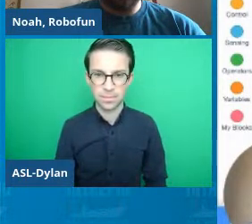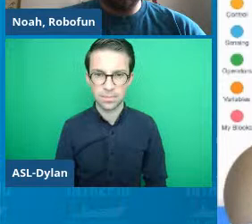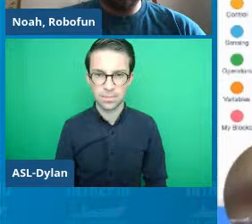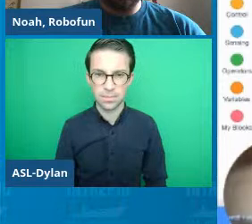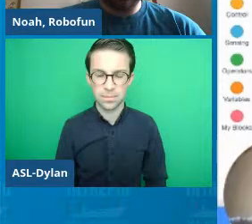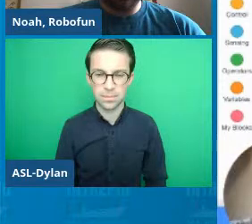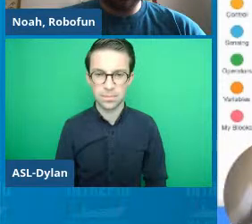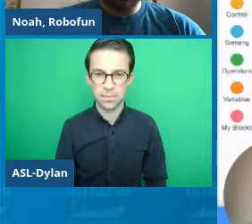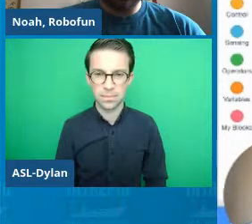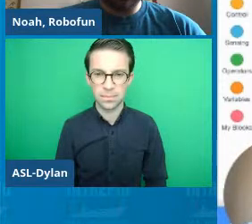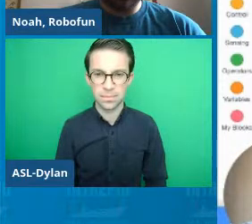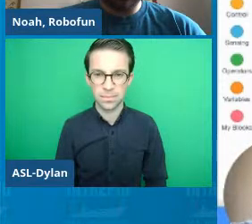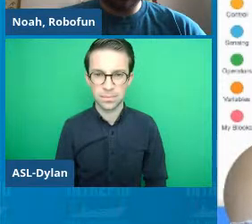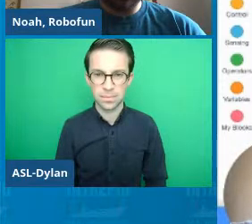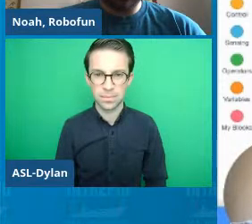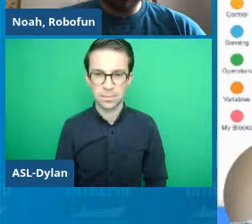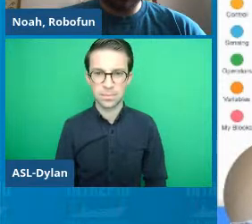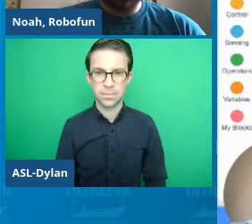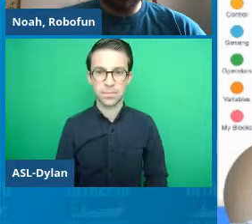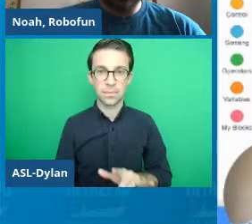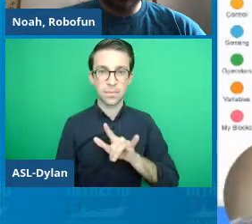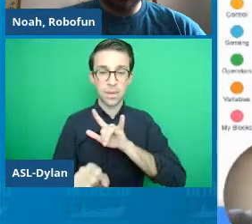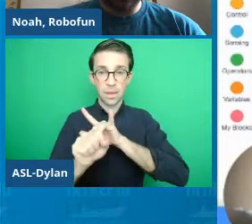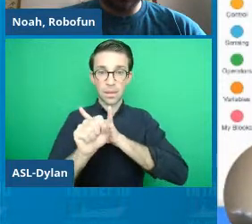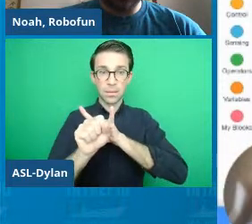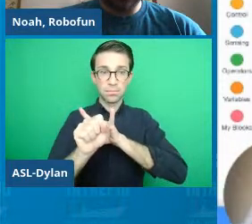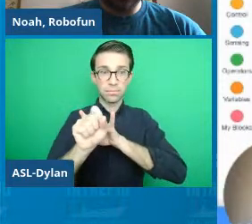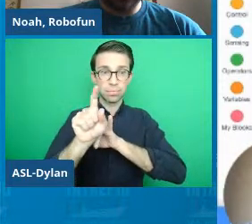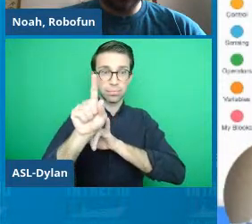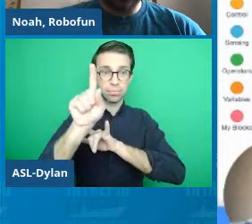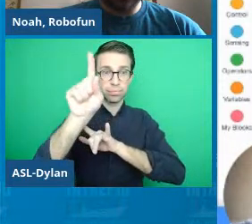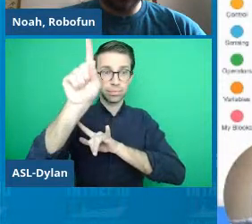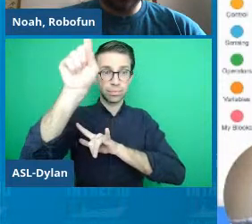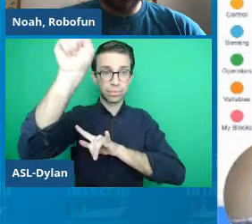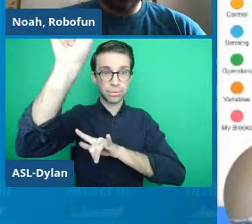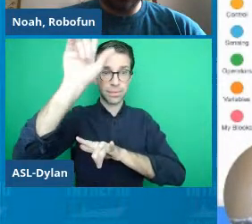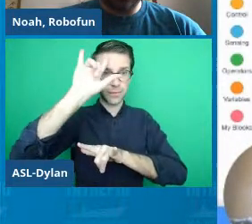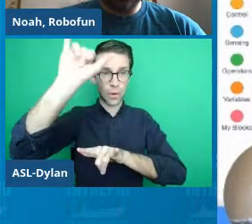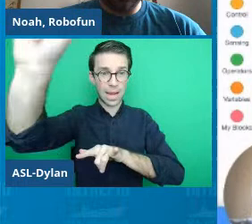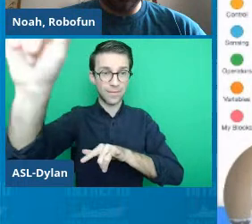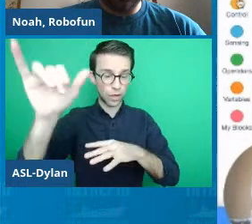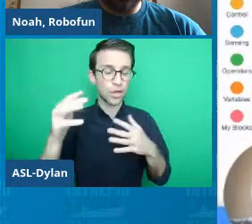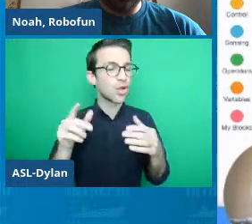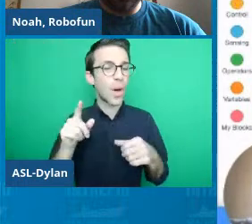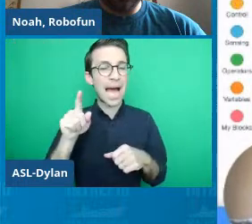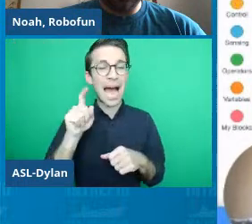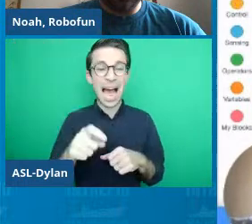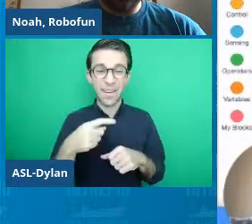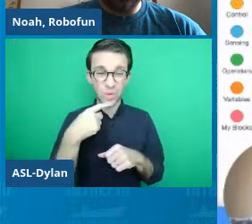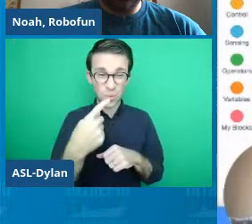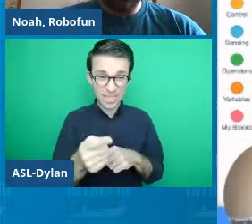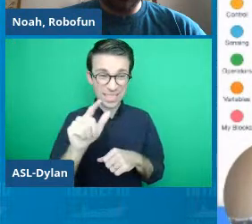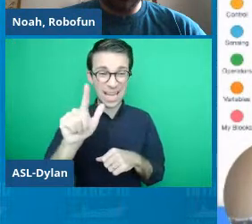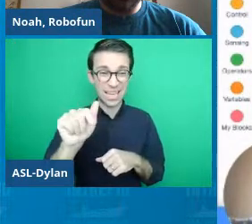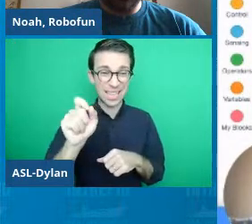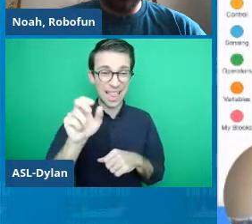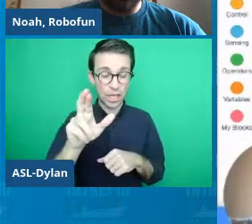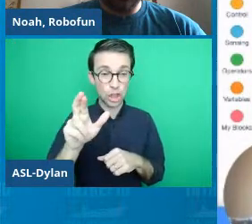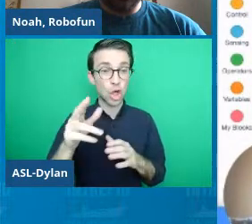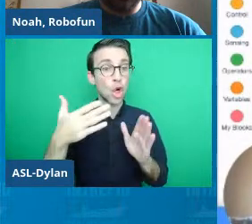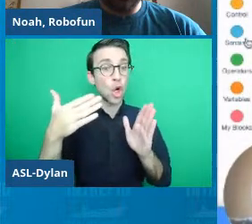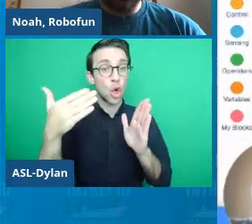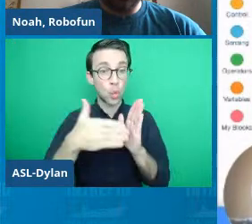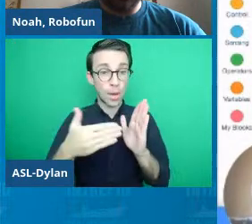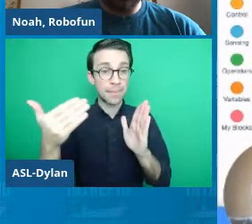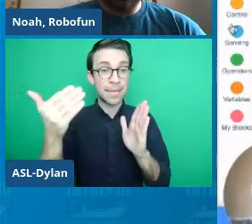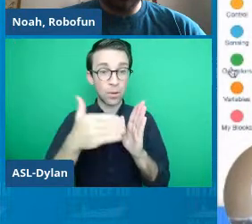But right now my laser's gone off forever because it's just continuing to go up. So what I need to tell it to do is I want to tell it to repeat until